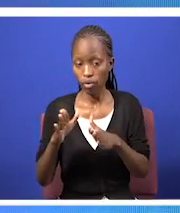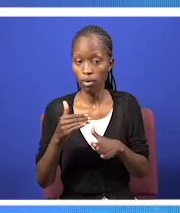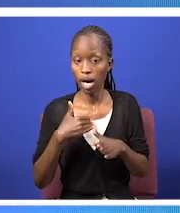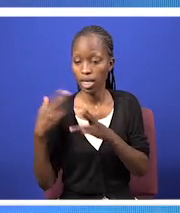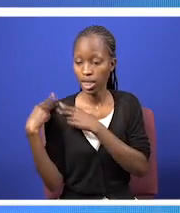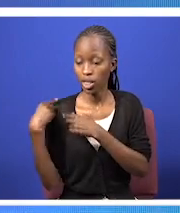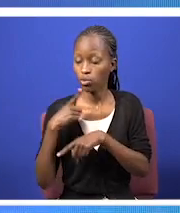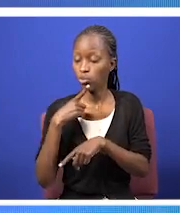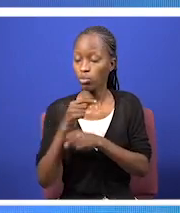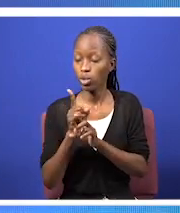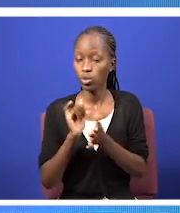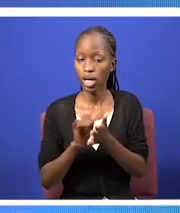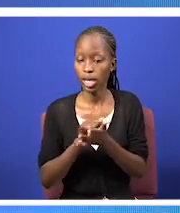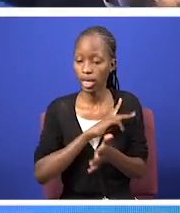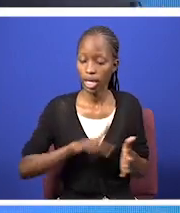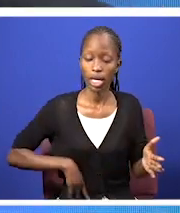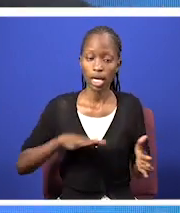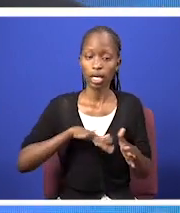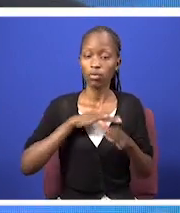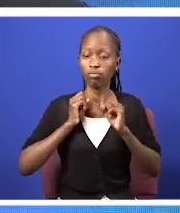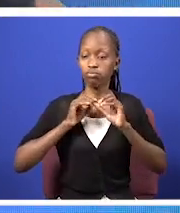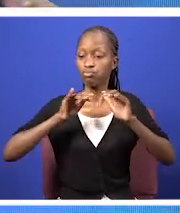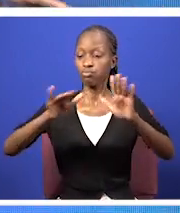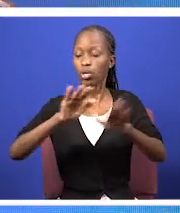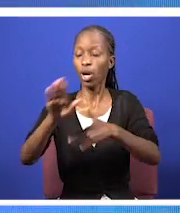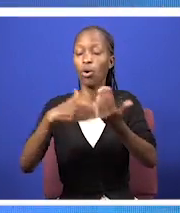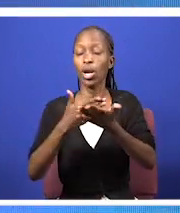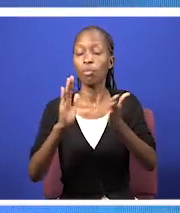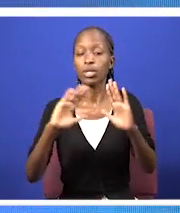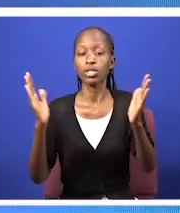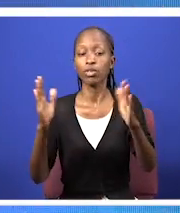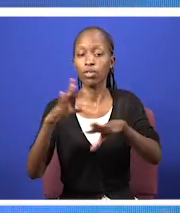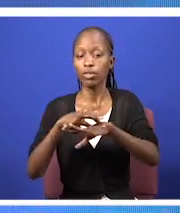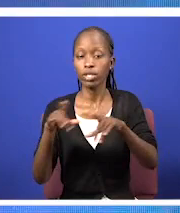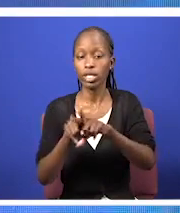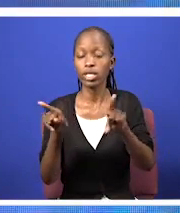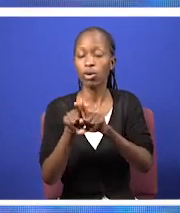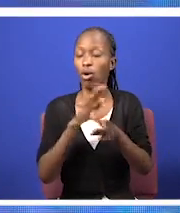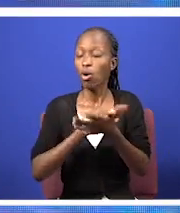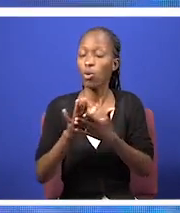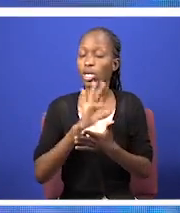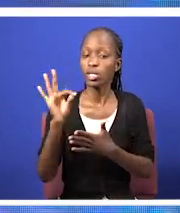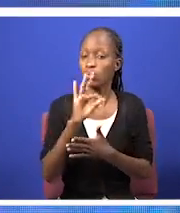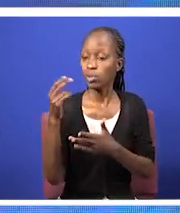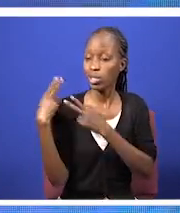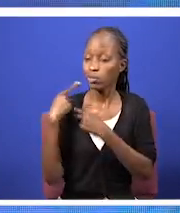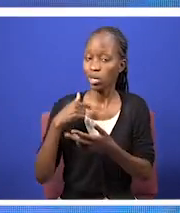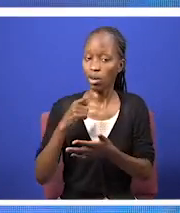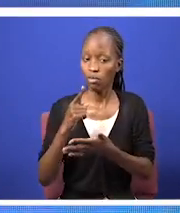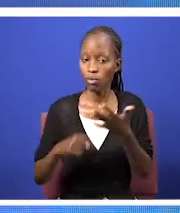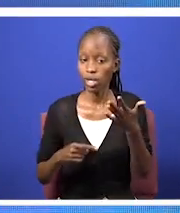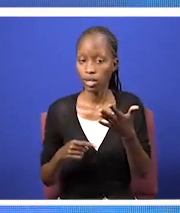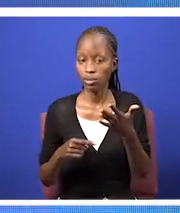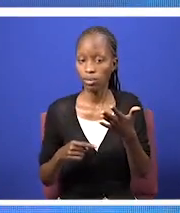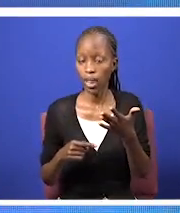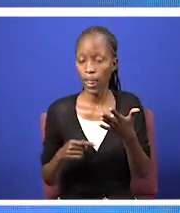to see that the kingdom of God is expanded over the face of the earth. The Holy Spirit is also given this singular job that he